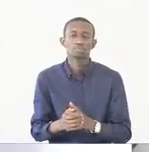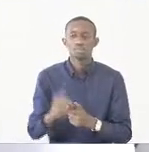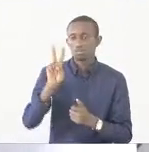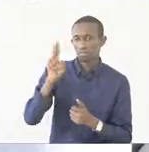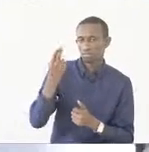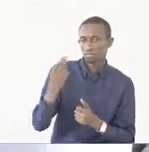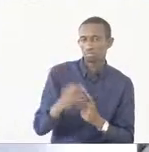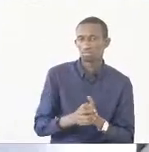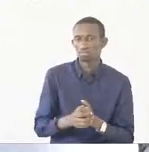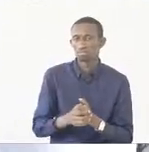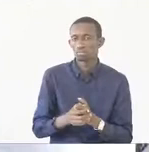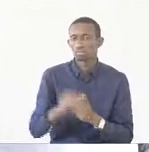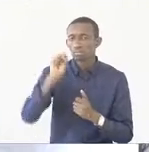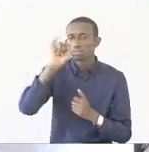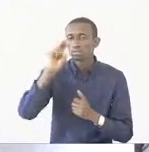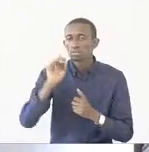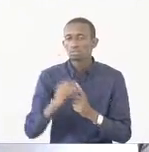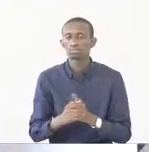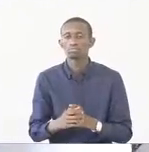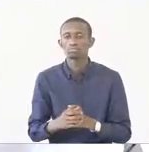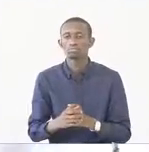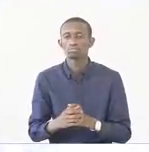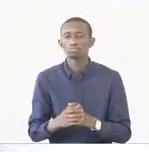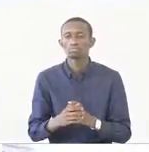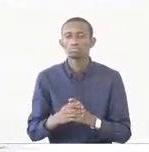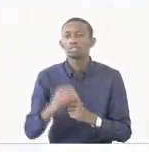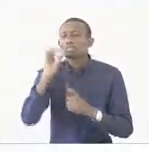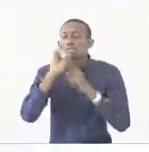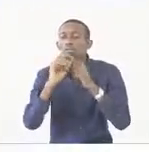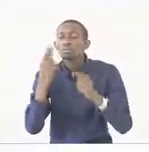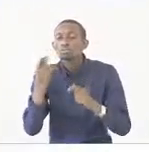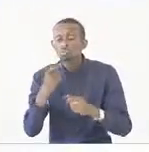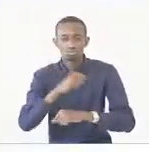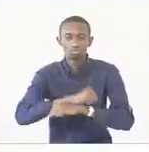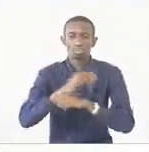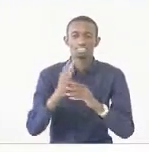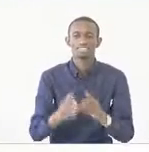V2 sine theta 2. And then, students,